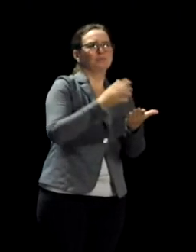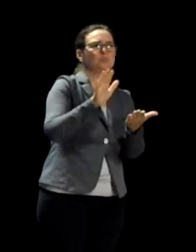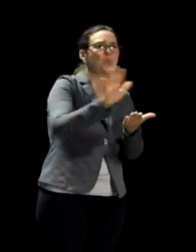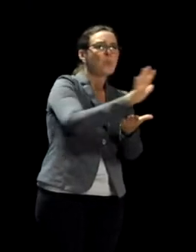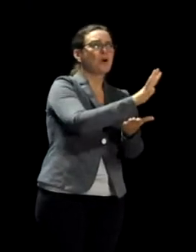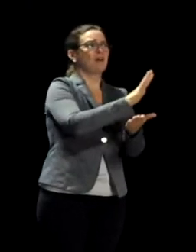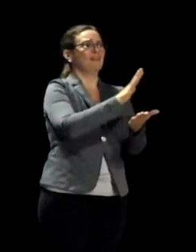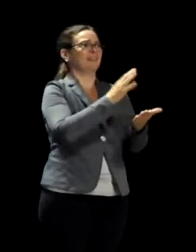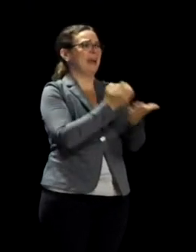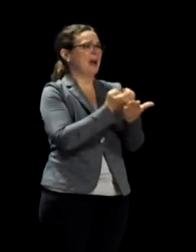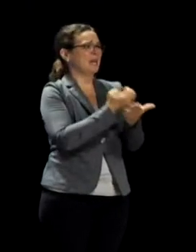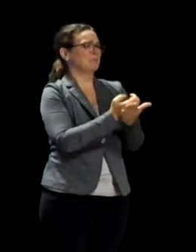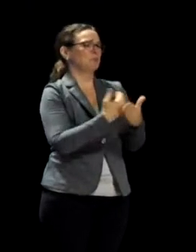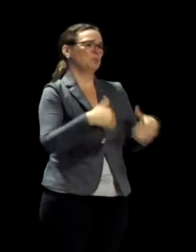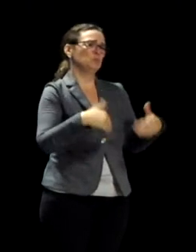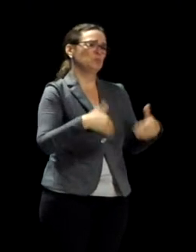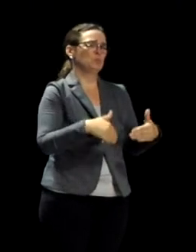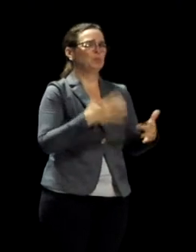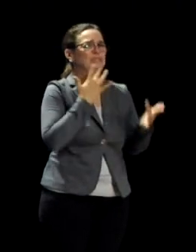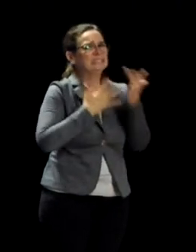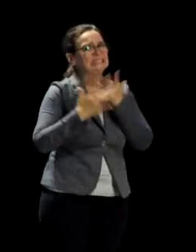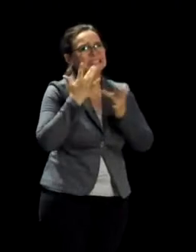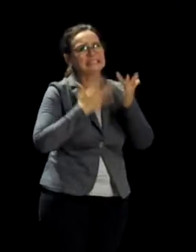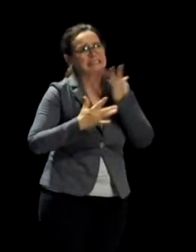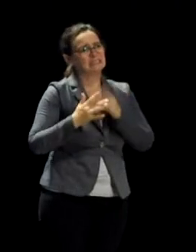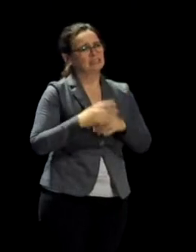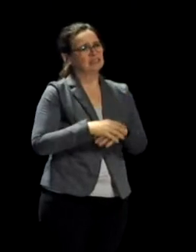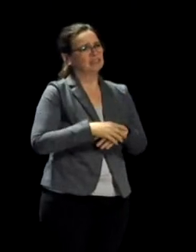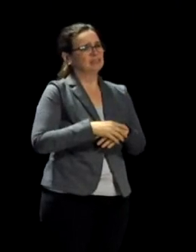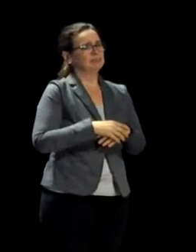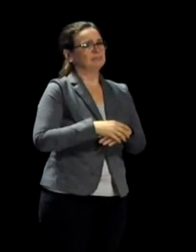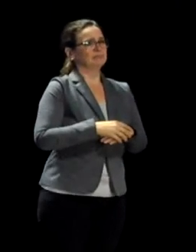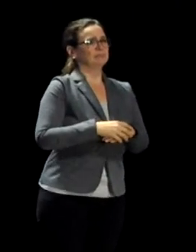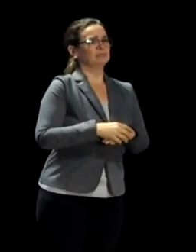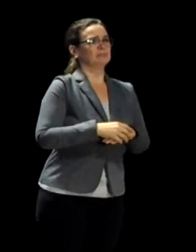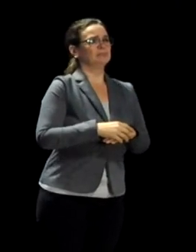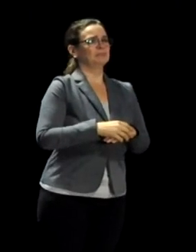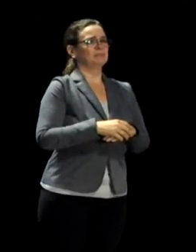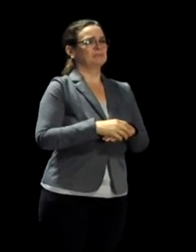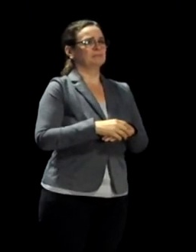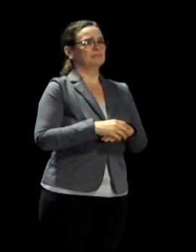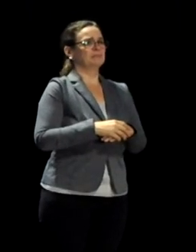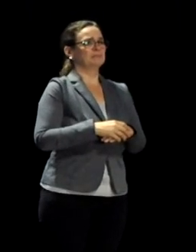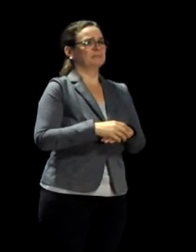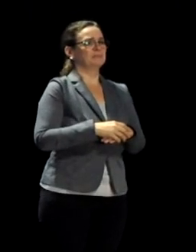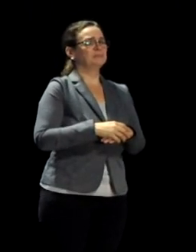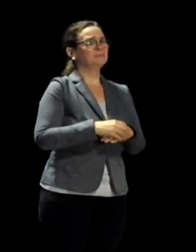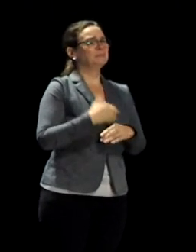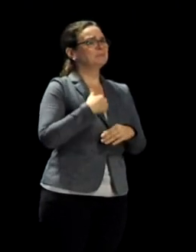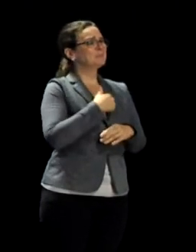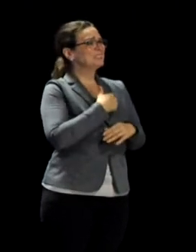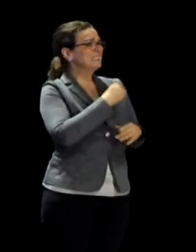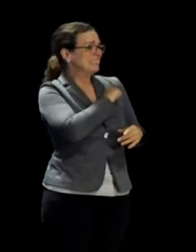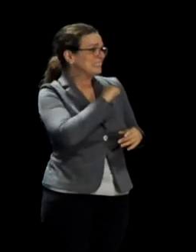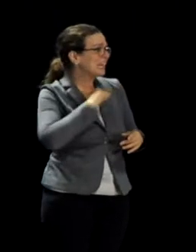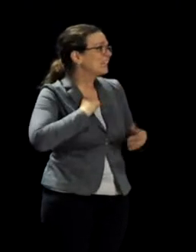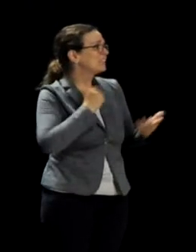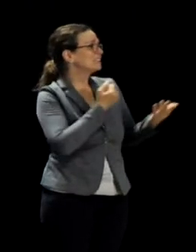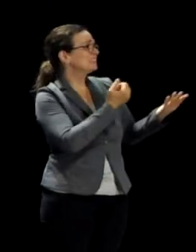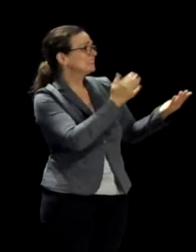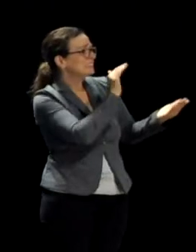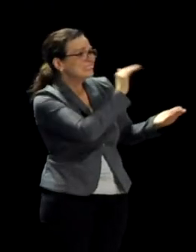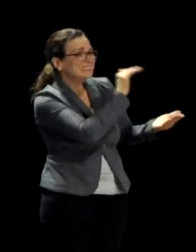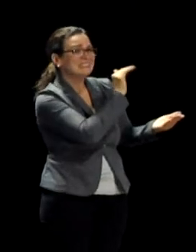what seems to be action in the United States Senate. Hopefully we'll see a package that has direct payments to